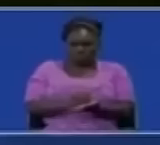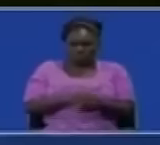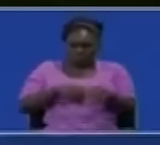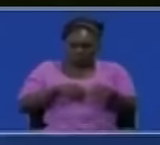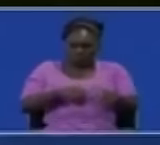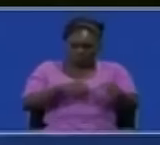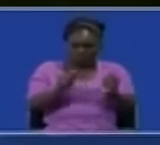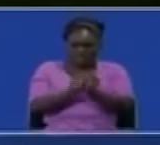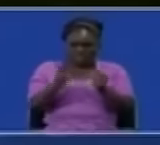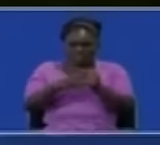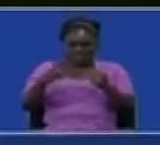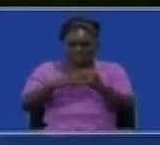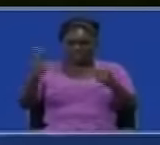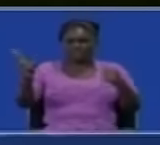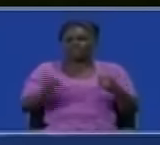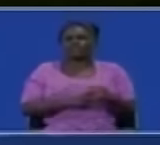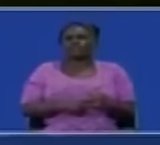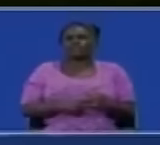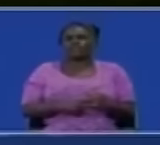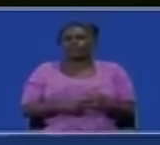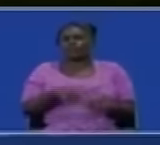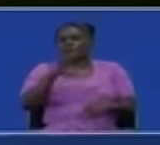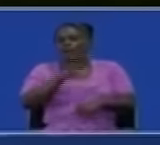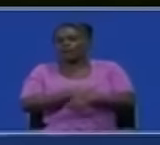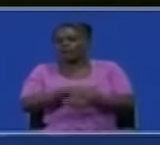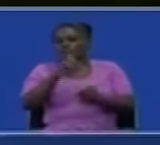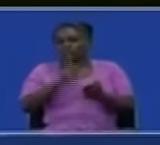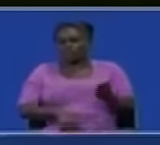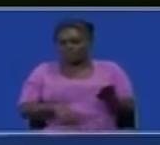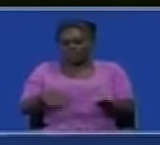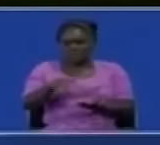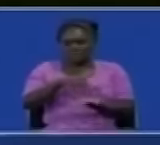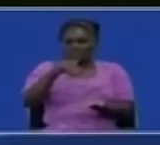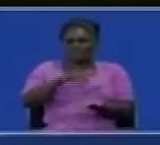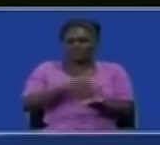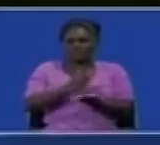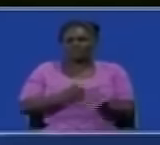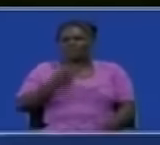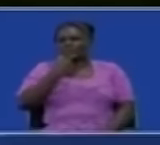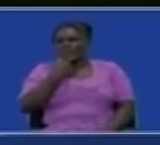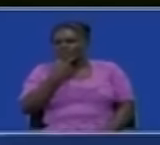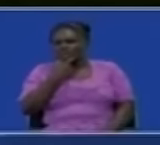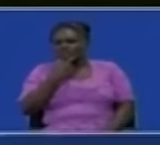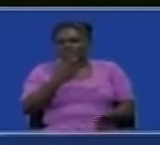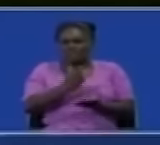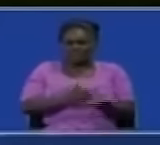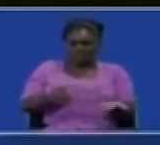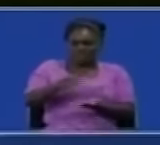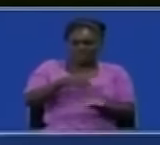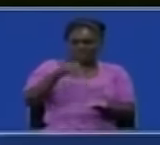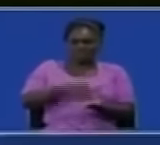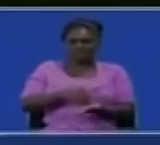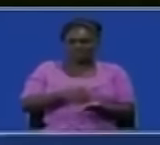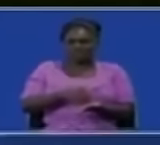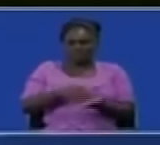the 1997 elections, we found that some stations in Nyanza, some stations in Central